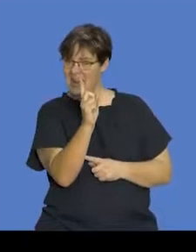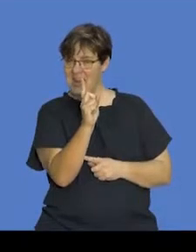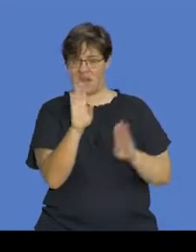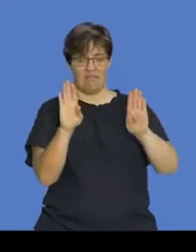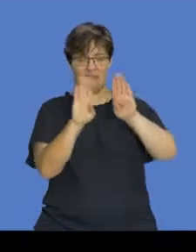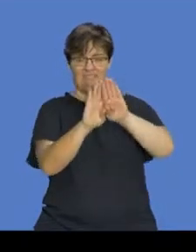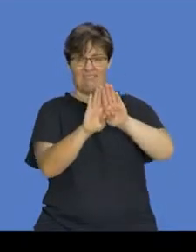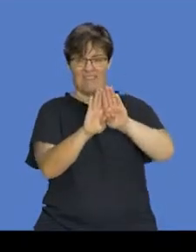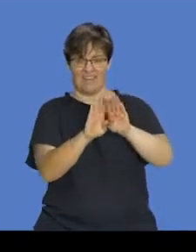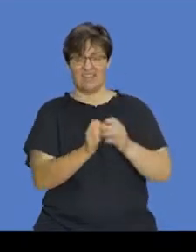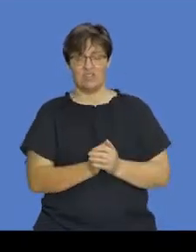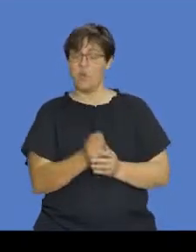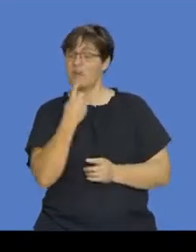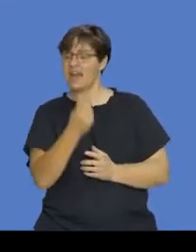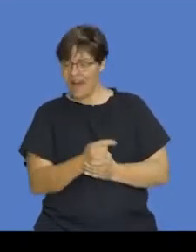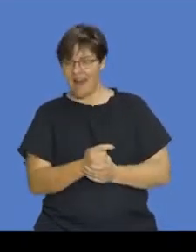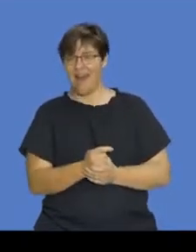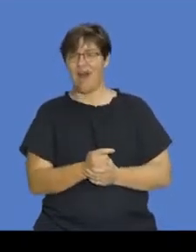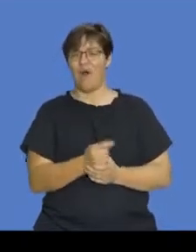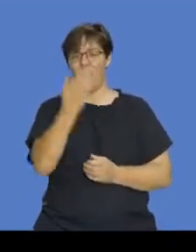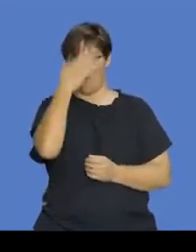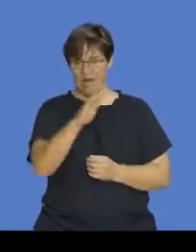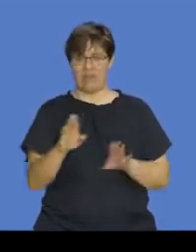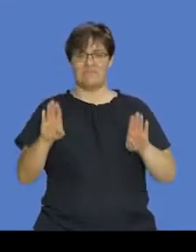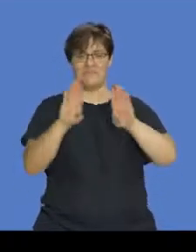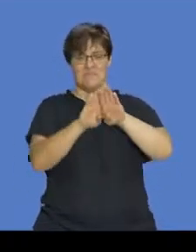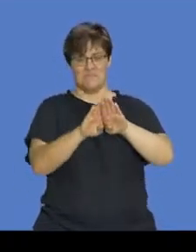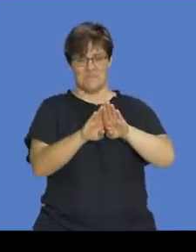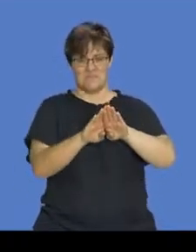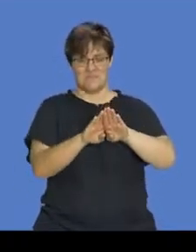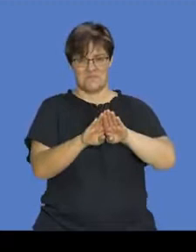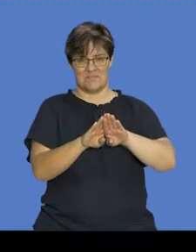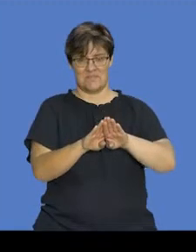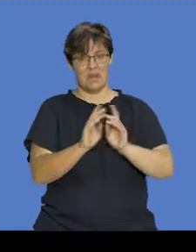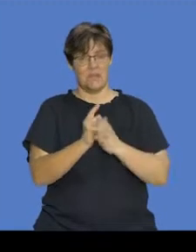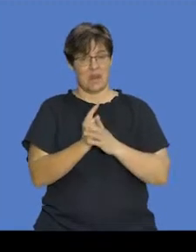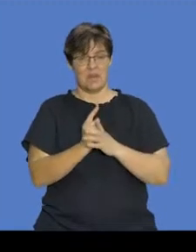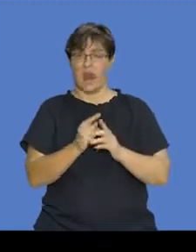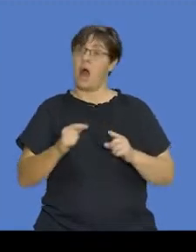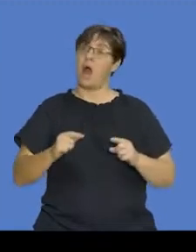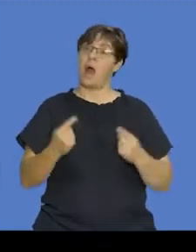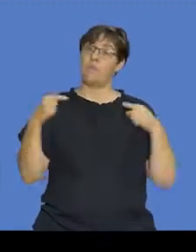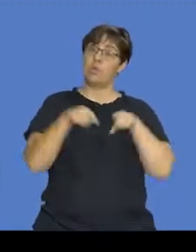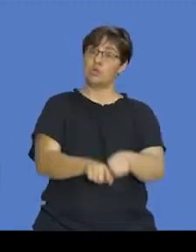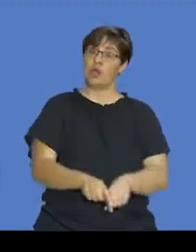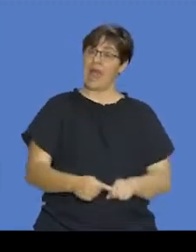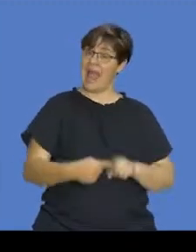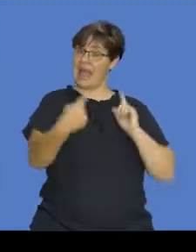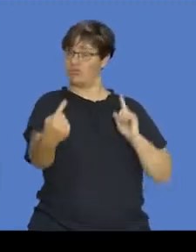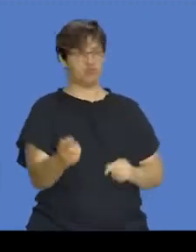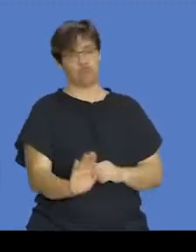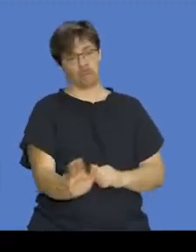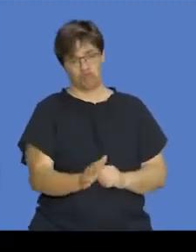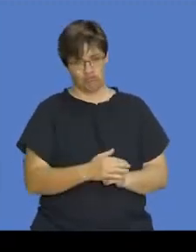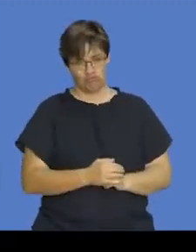So we can say immediately, we know that there's an intersection, they're not mutually exclusive. So of